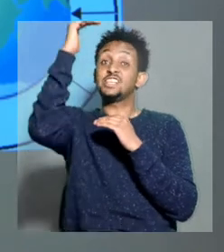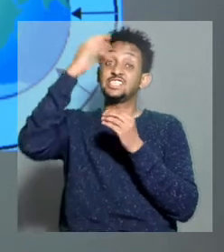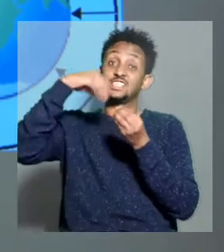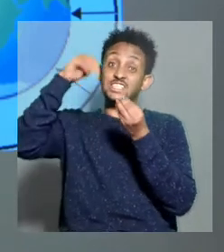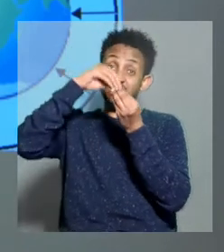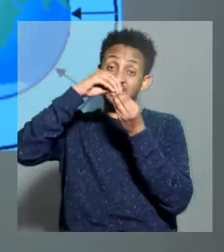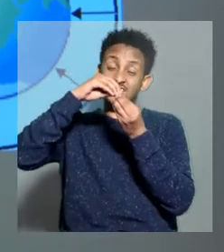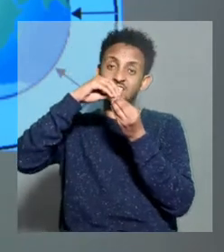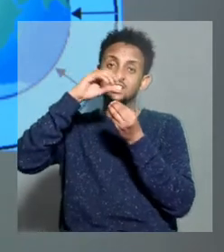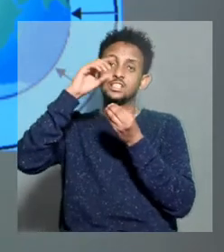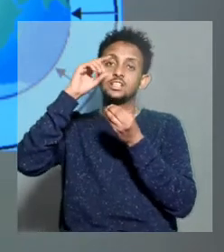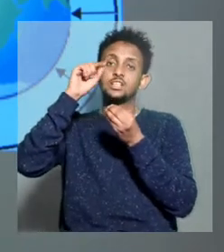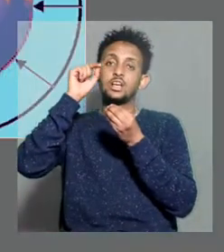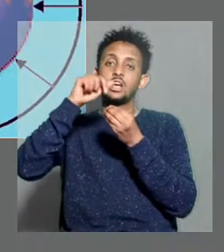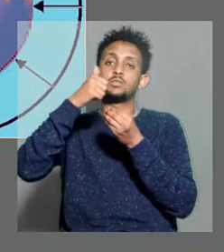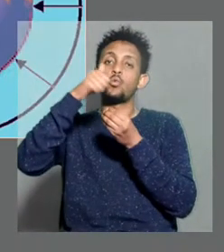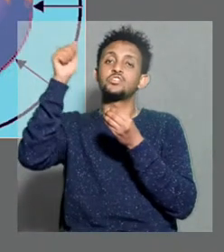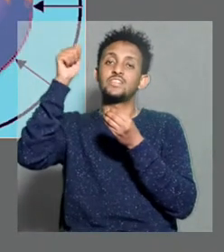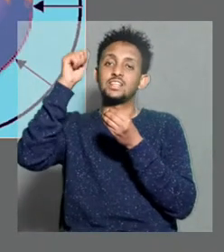decreases. Okay?